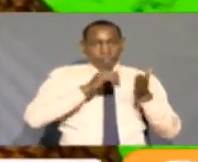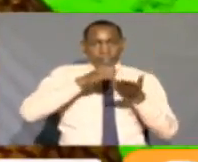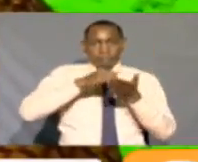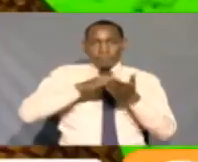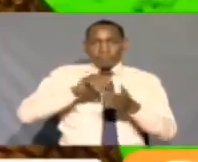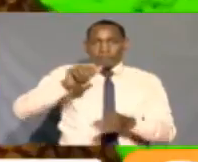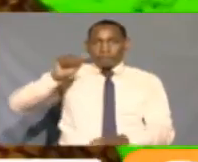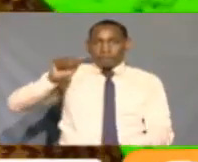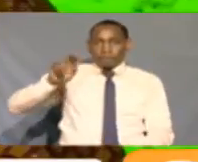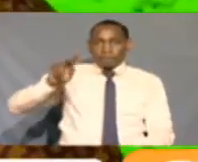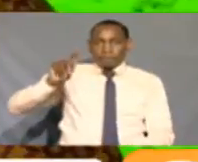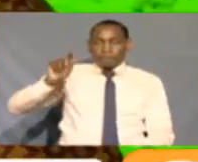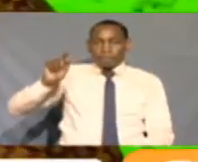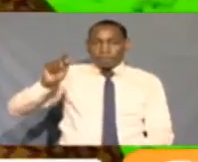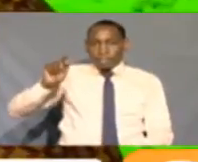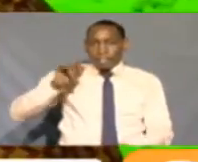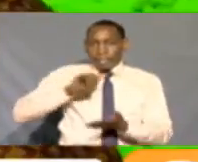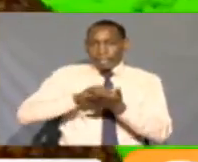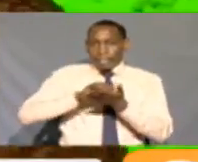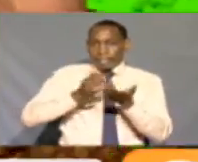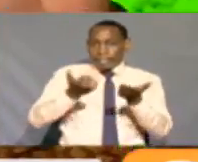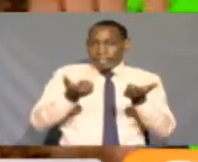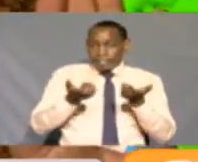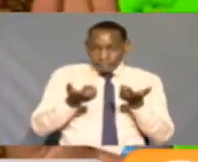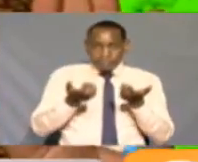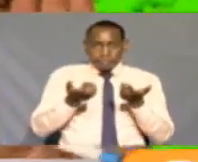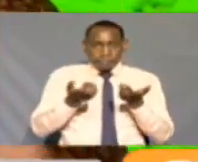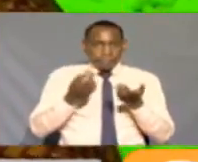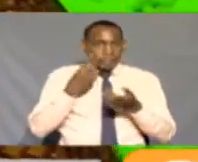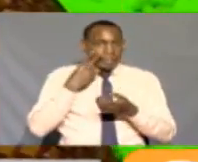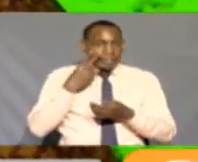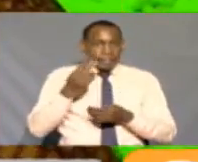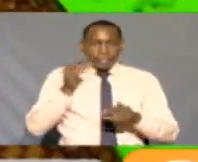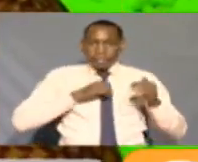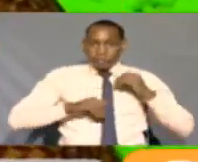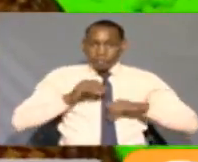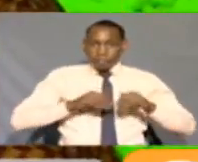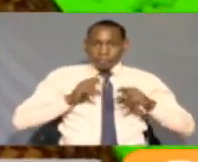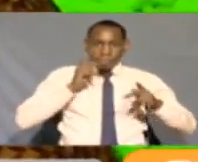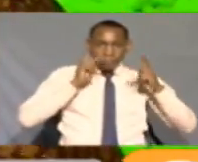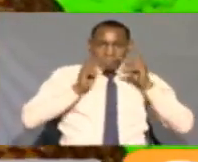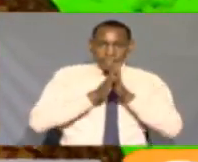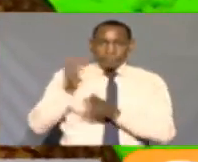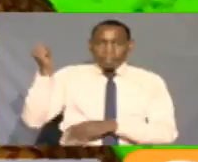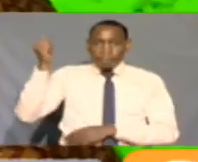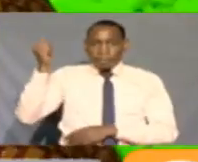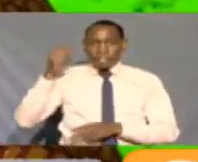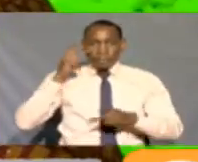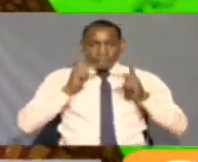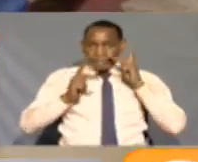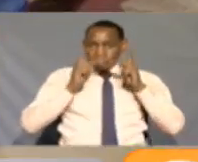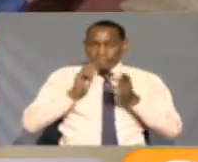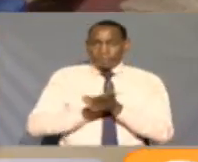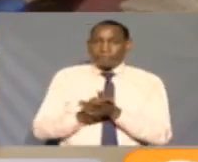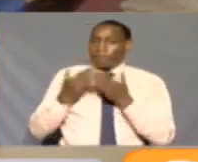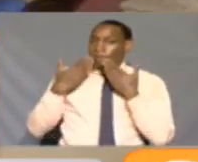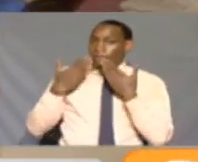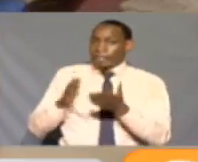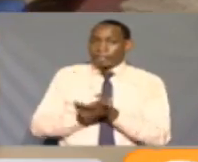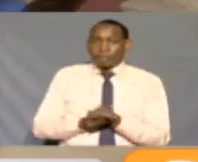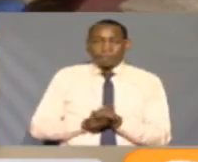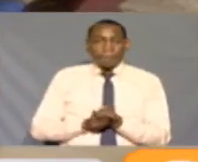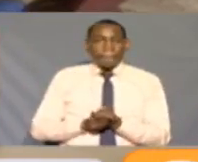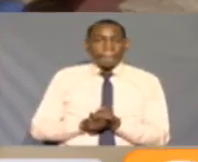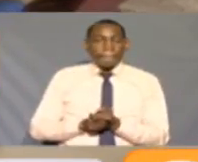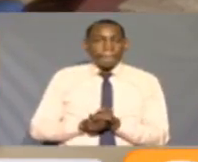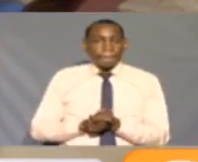Ekuru Akwat and others that we need to actually look at from a corruption point of view and from a political point of view. Okay, thank you. Let's try to get one or two